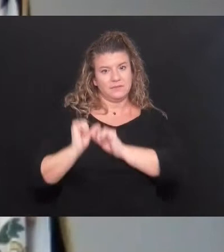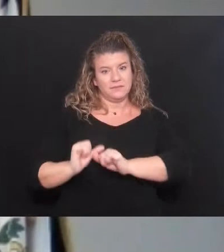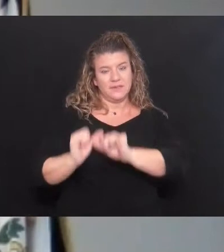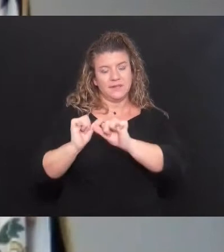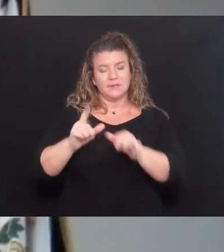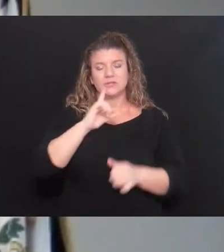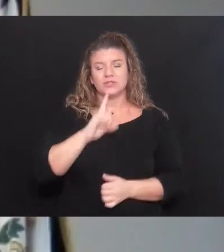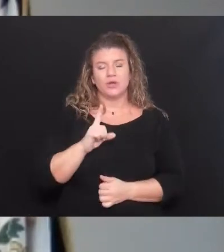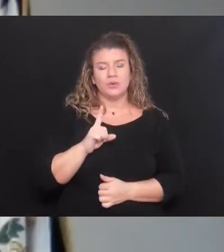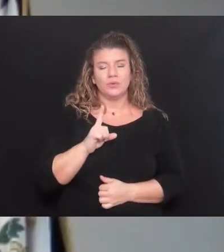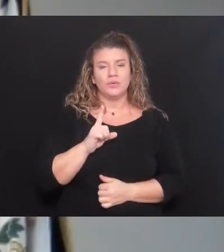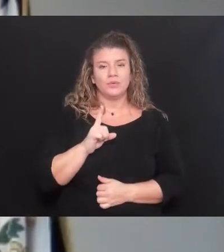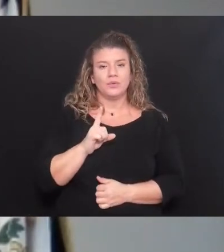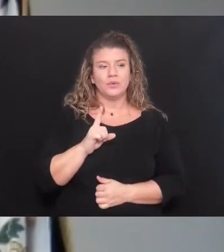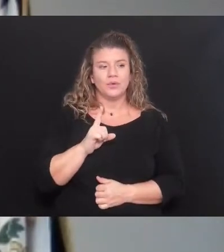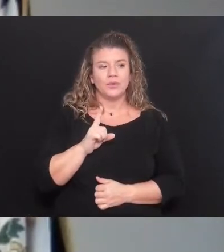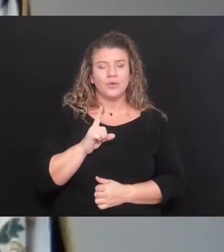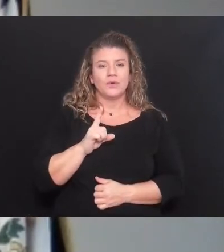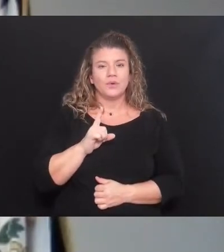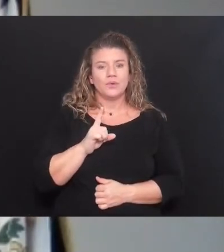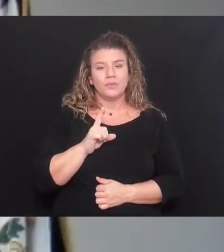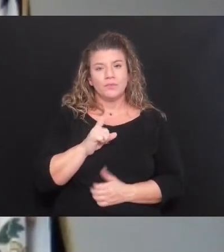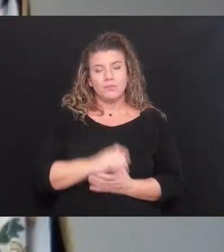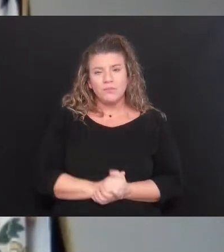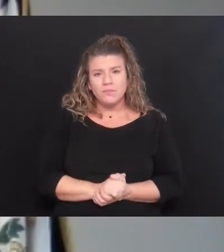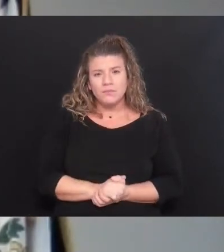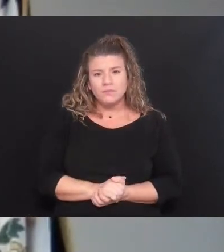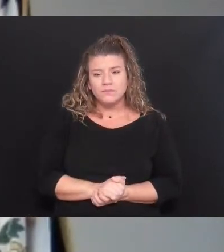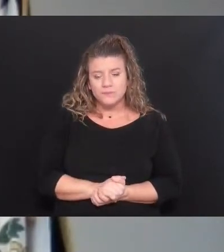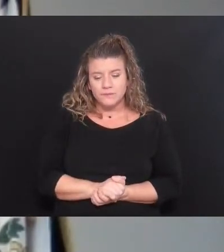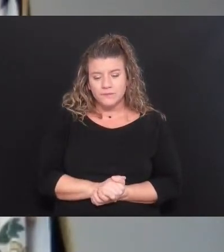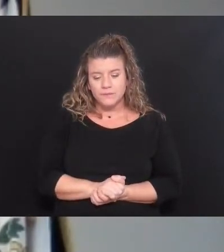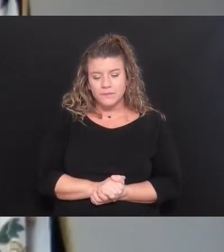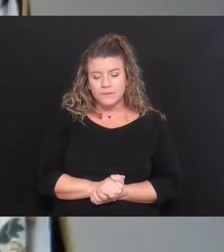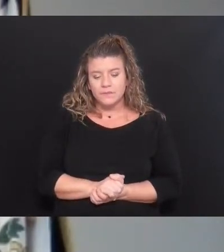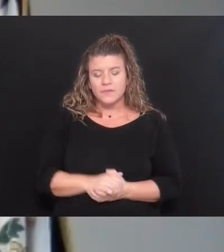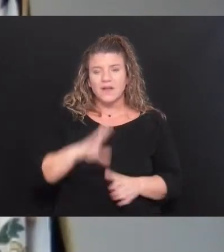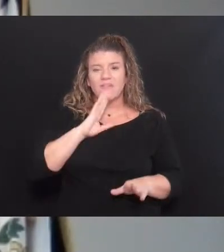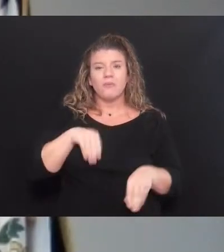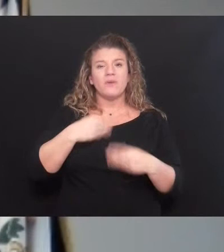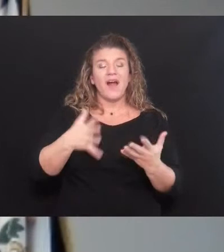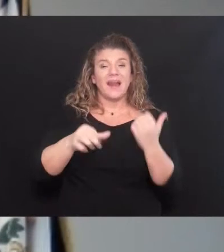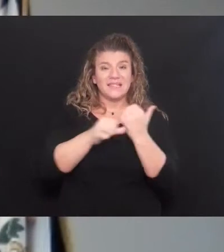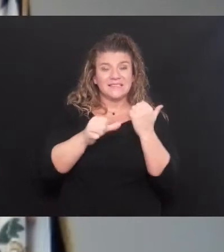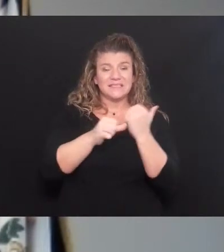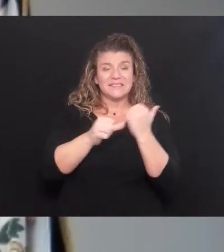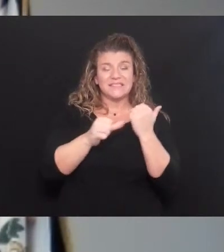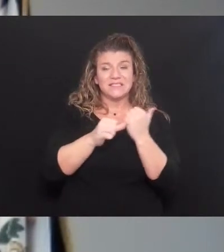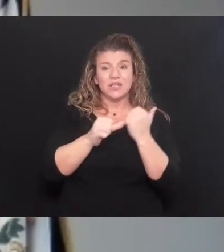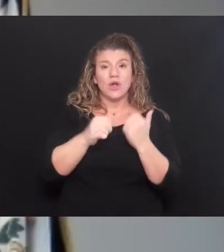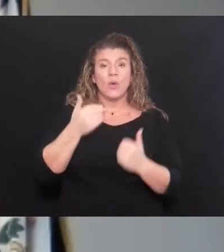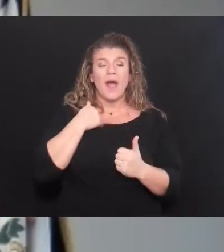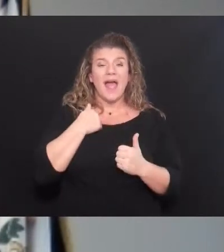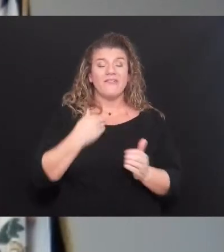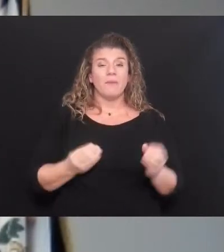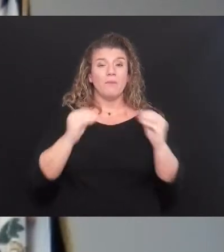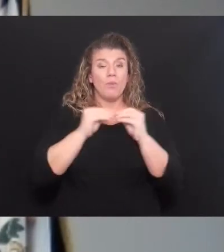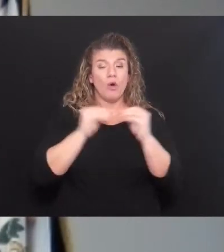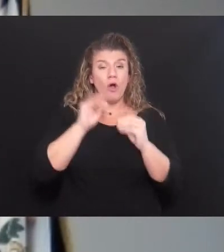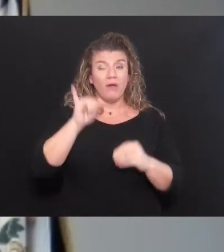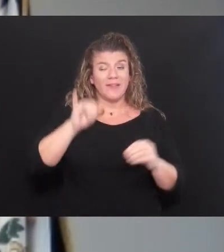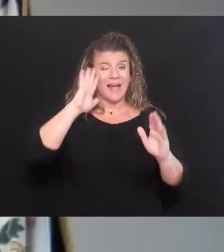that we're meeting the governor's request there in terms of providing assistance. So we hope to have more on this